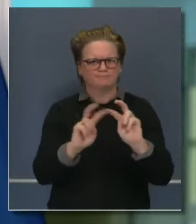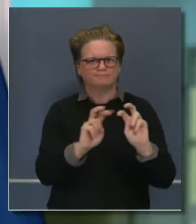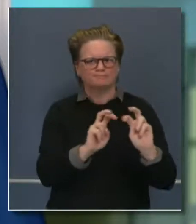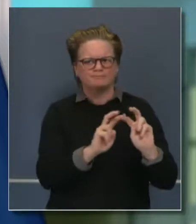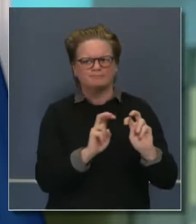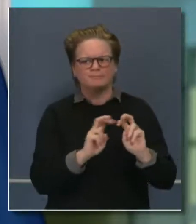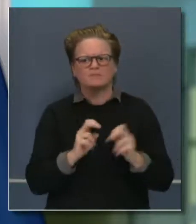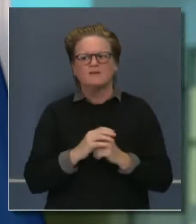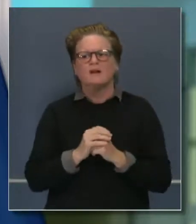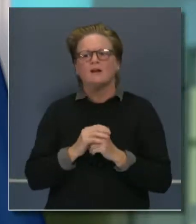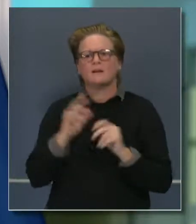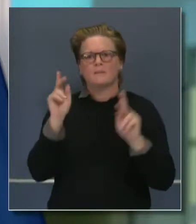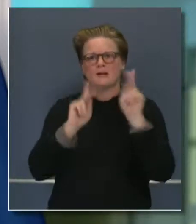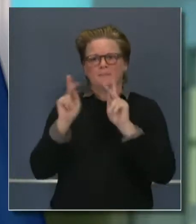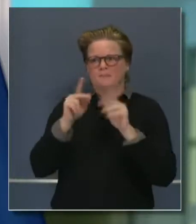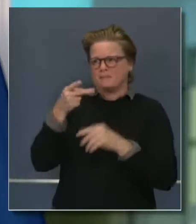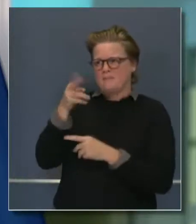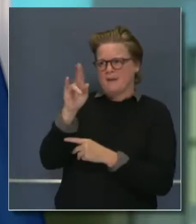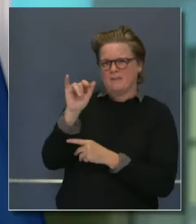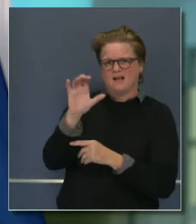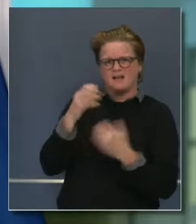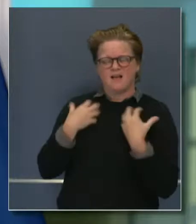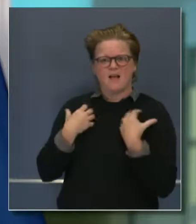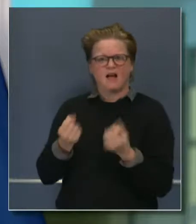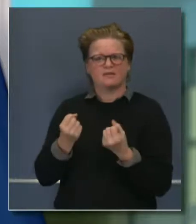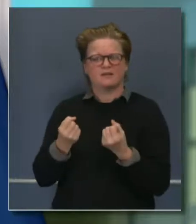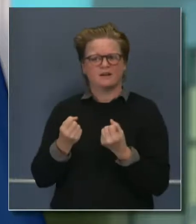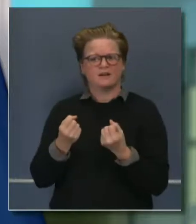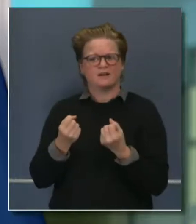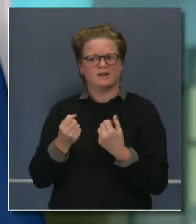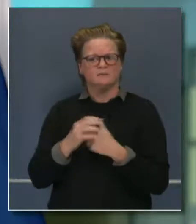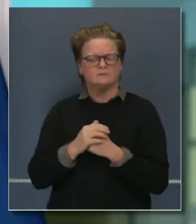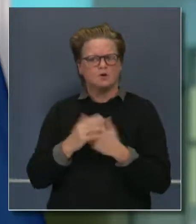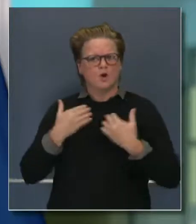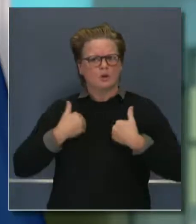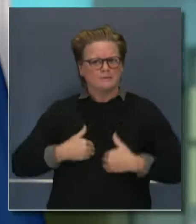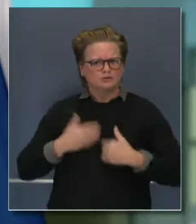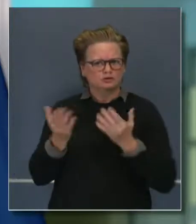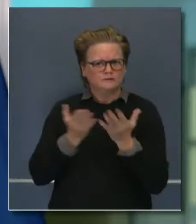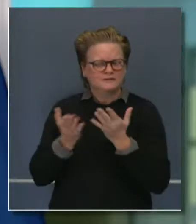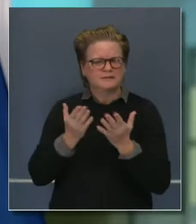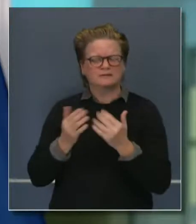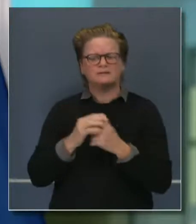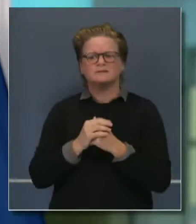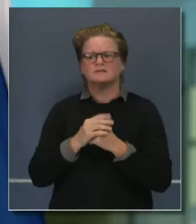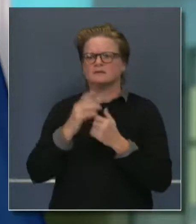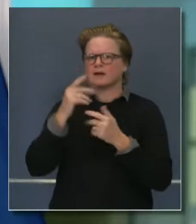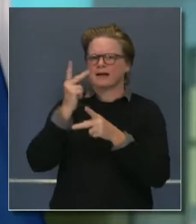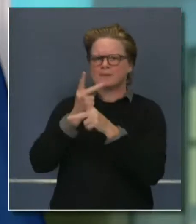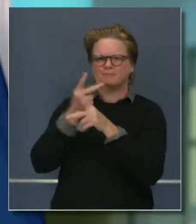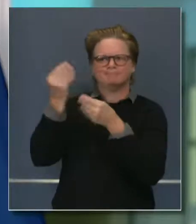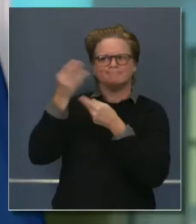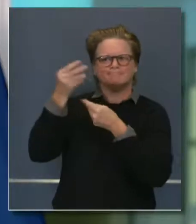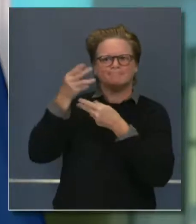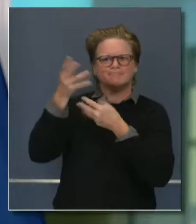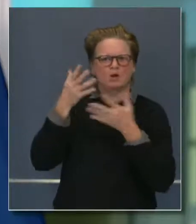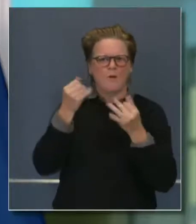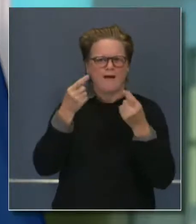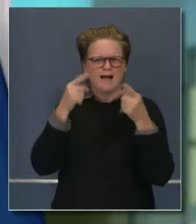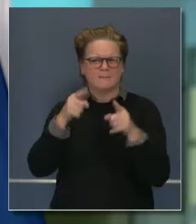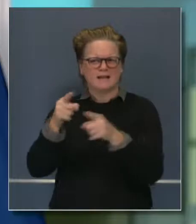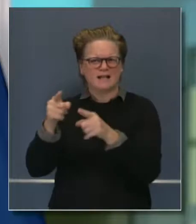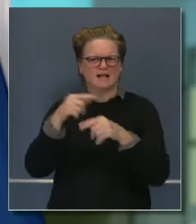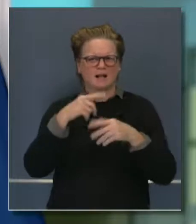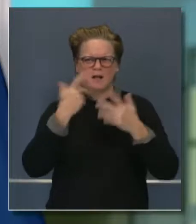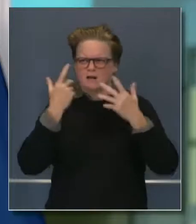the local and county partnerships that we have. We're also getting information back from contact tracers related to Halloween and some